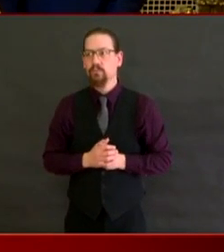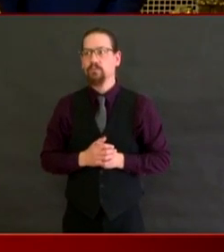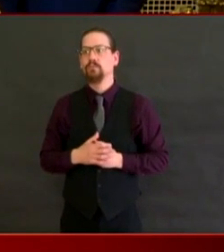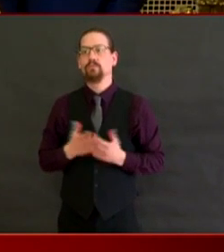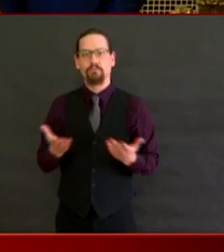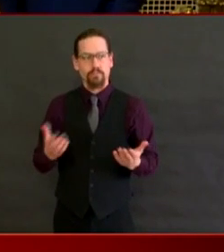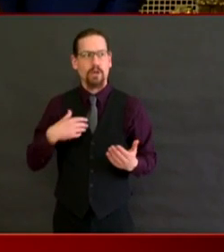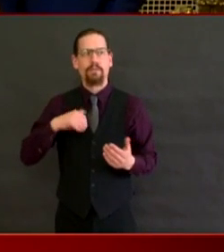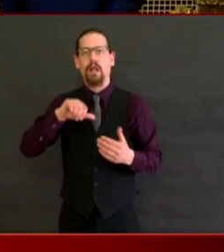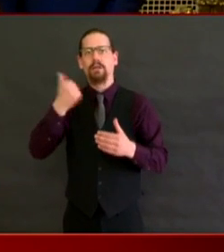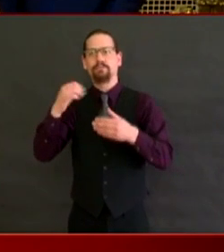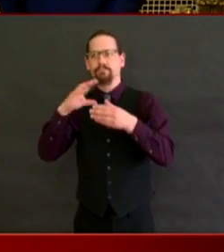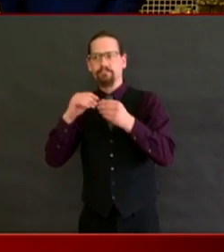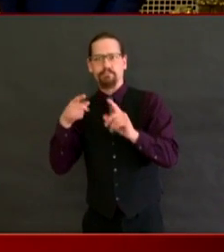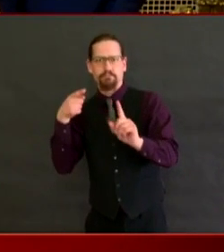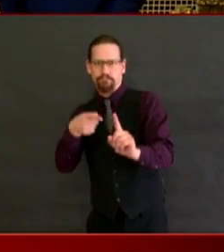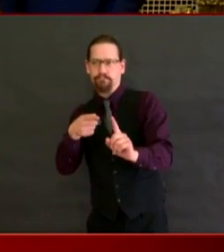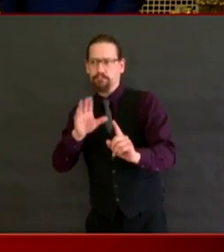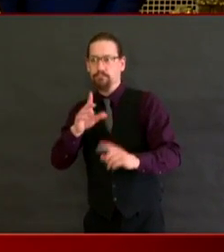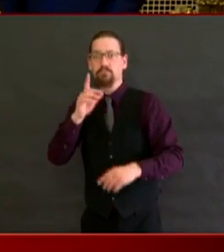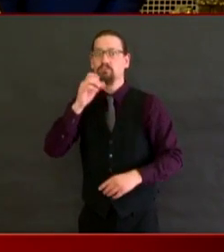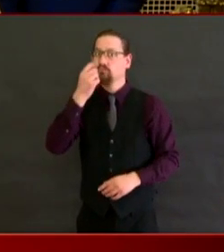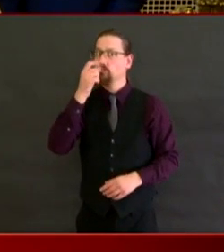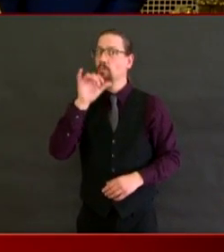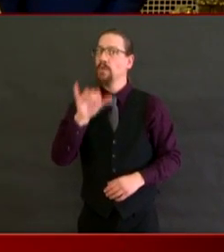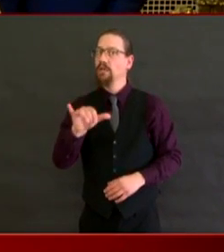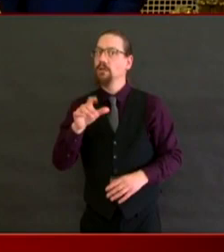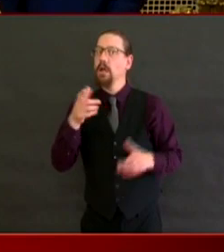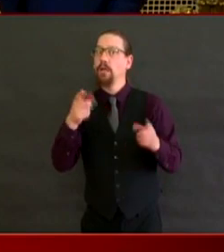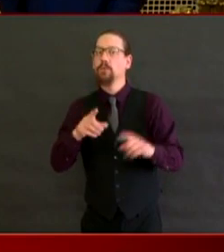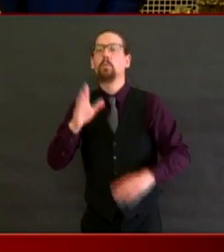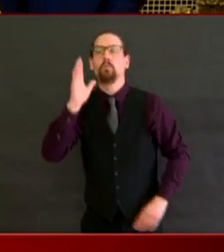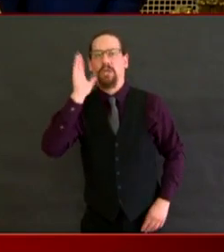happen. There's no scenario